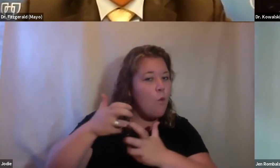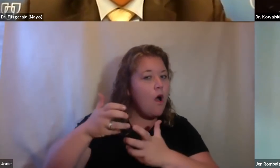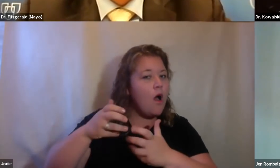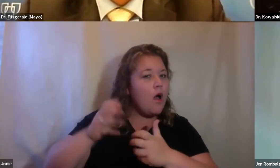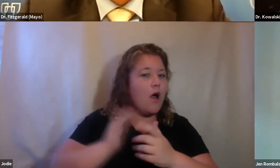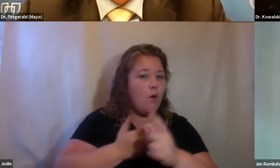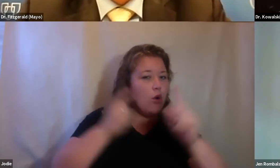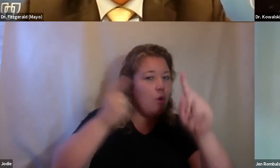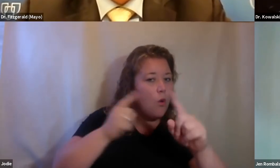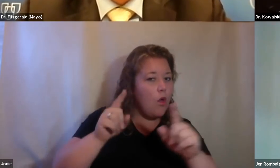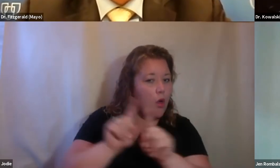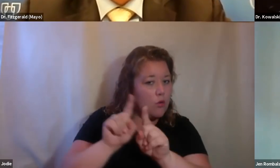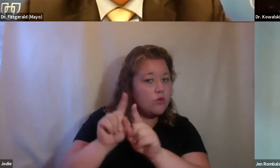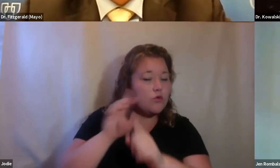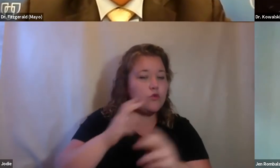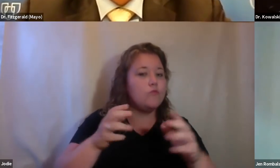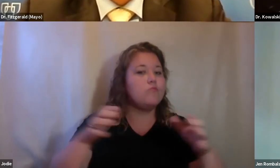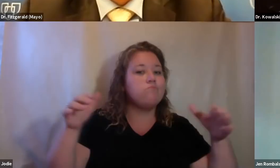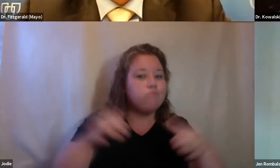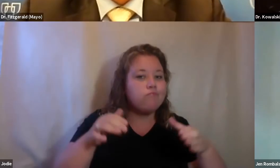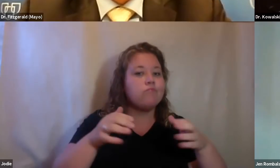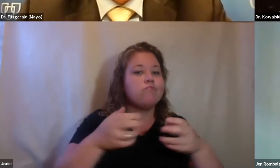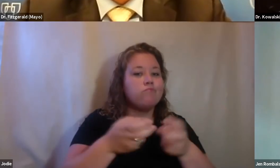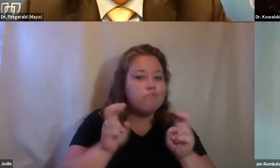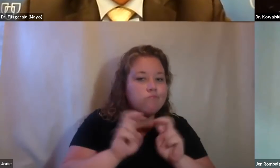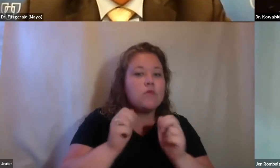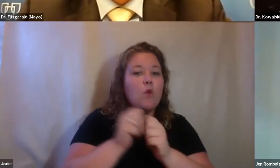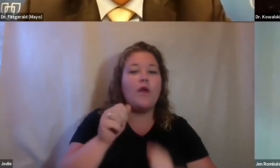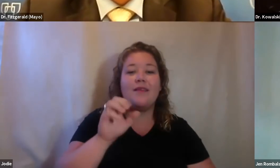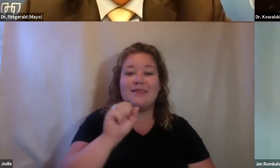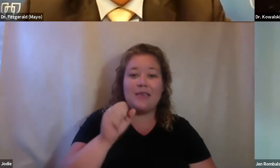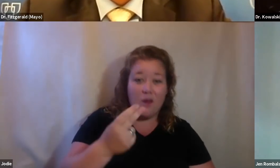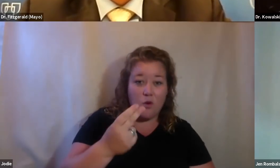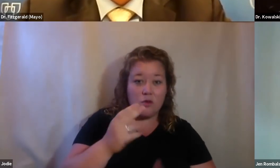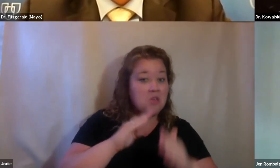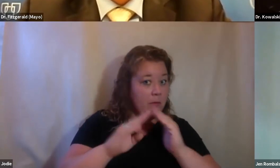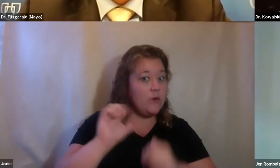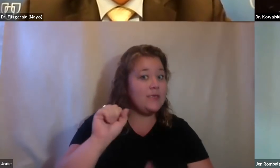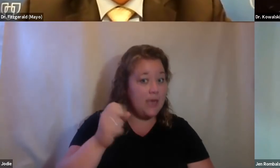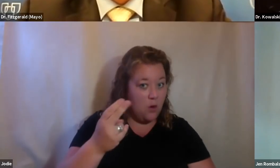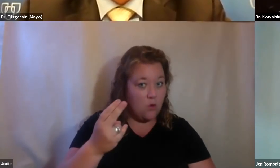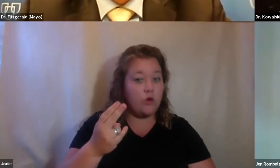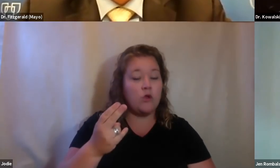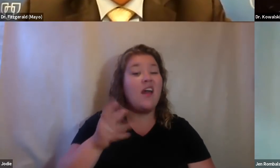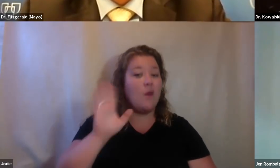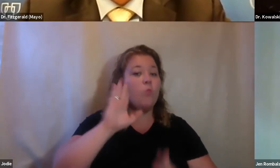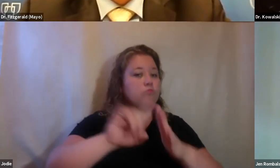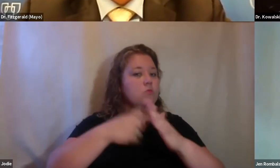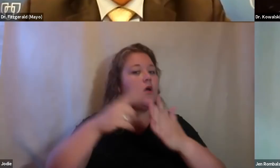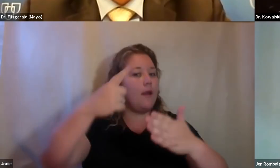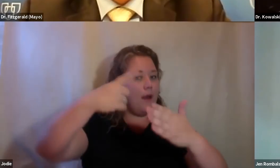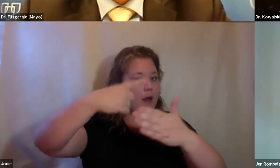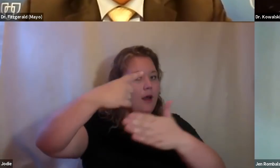community stakeholders, which we haven't talked about a lot yet, but that will start next week. And the purpose of that is for